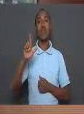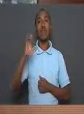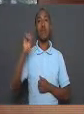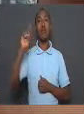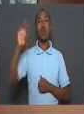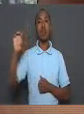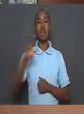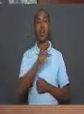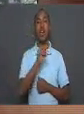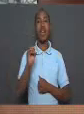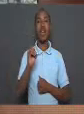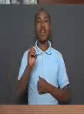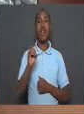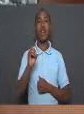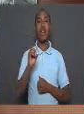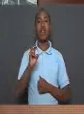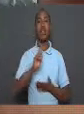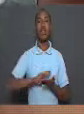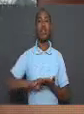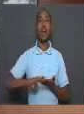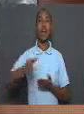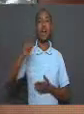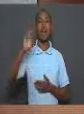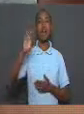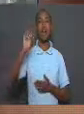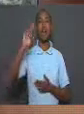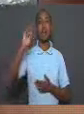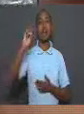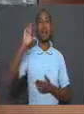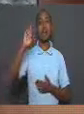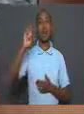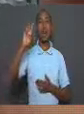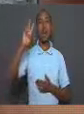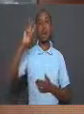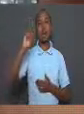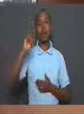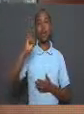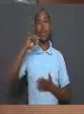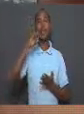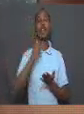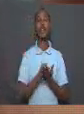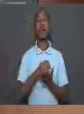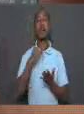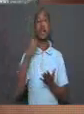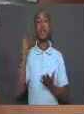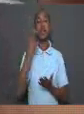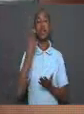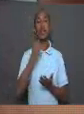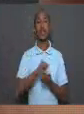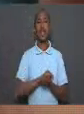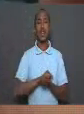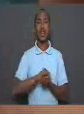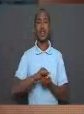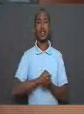ore, and to refine petroleum. It can be used to digest the tissue of